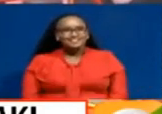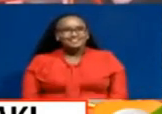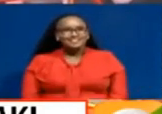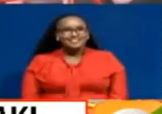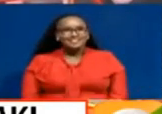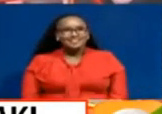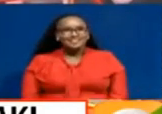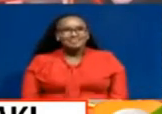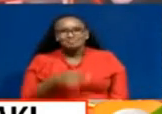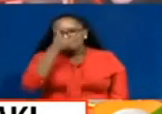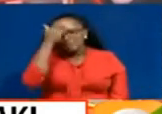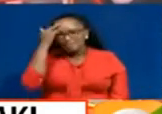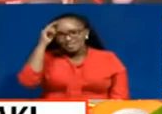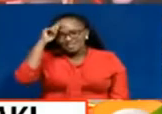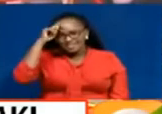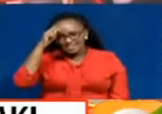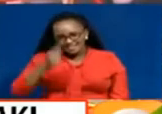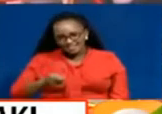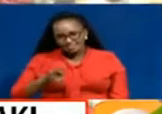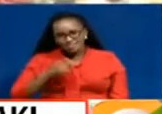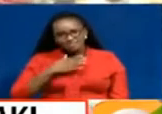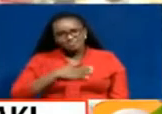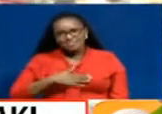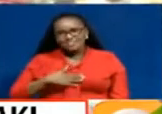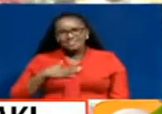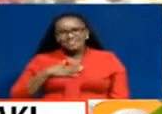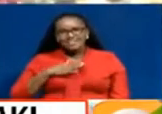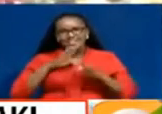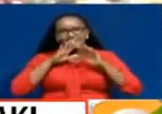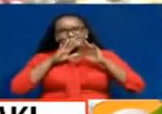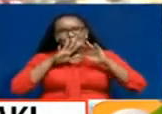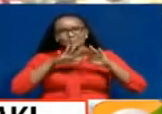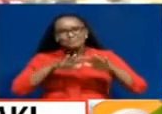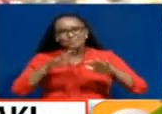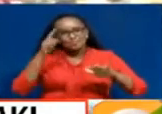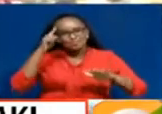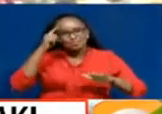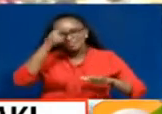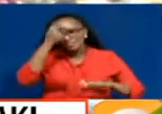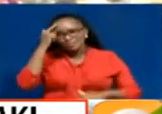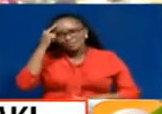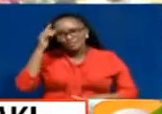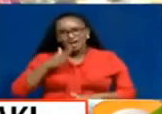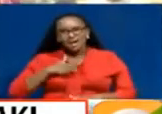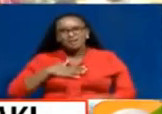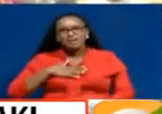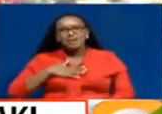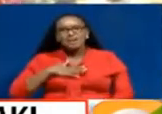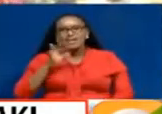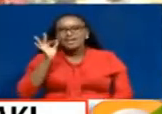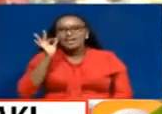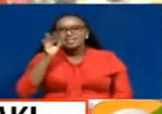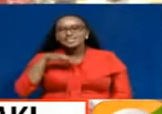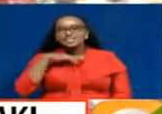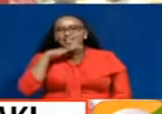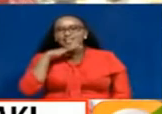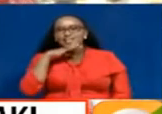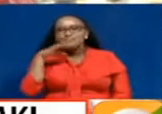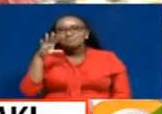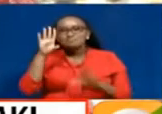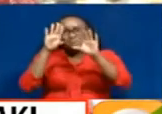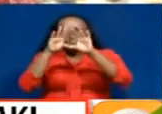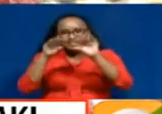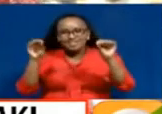out of respect to our late president, to give him the